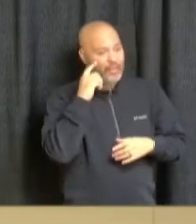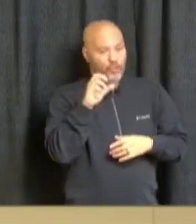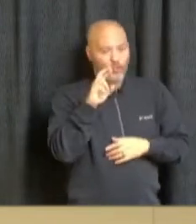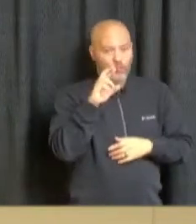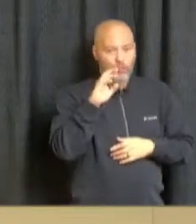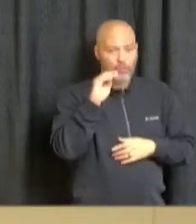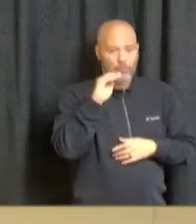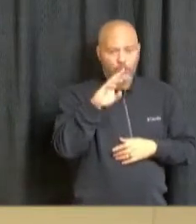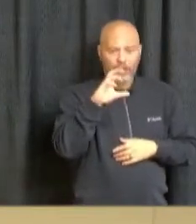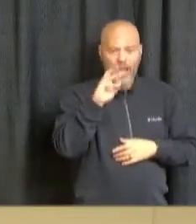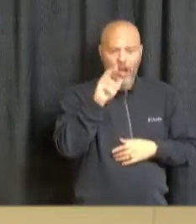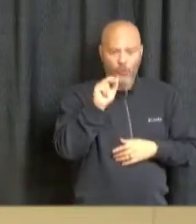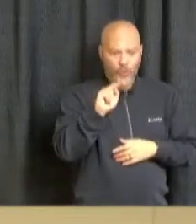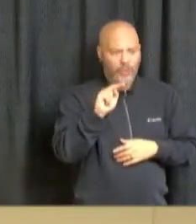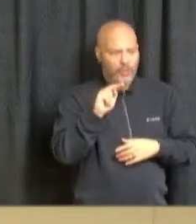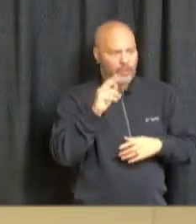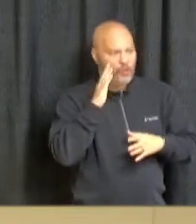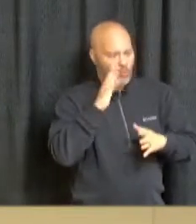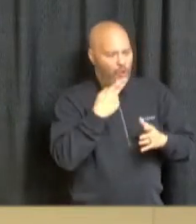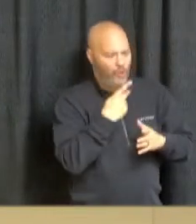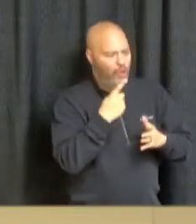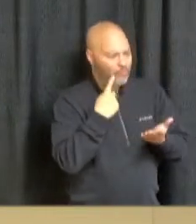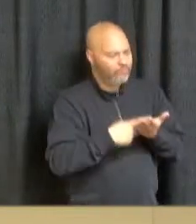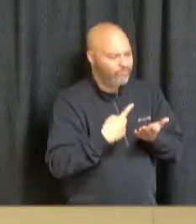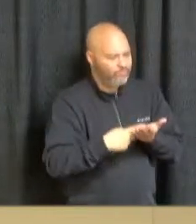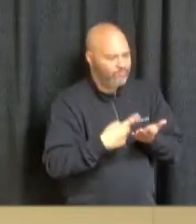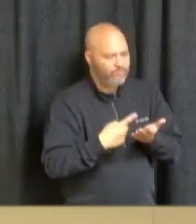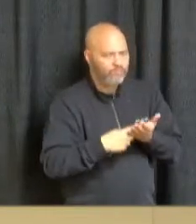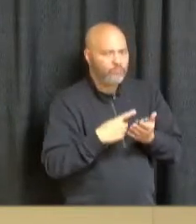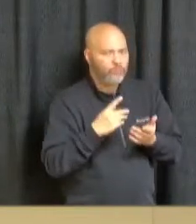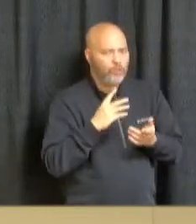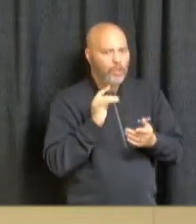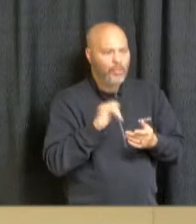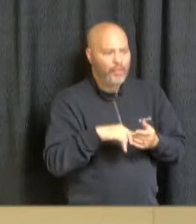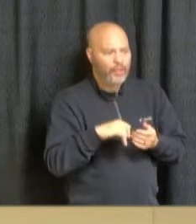alluded to, and it's come up in our conversations with him that